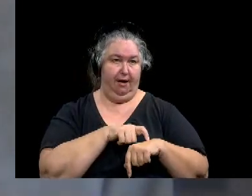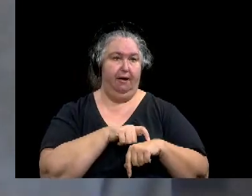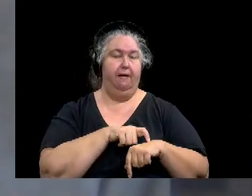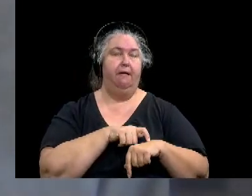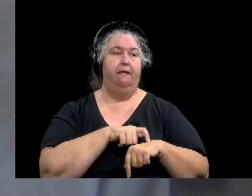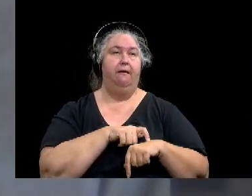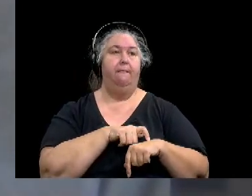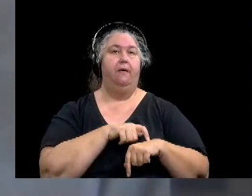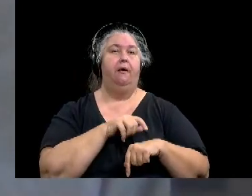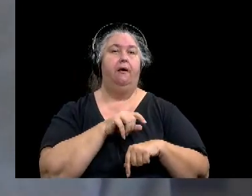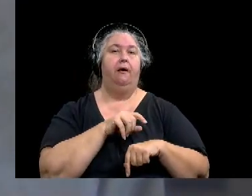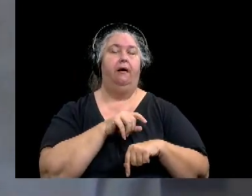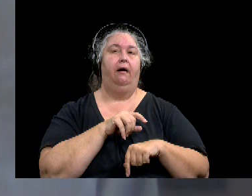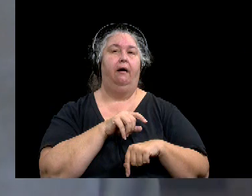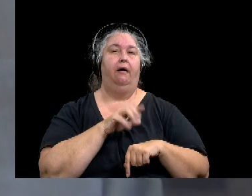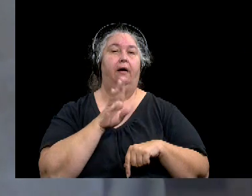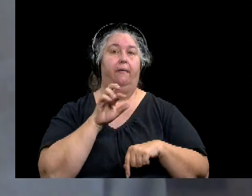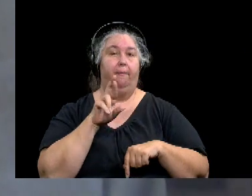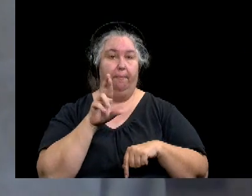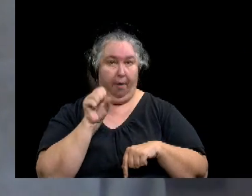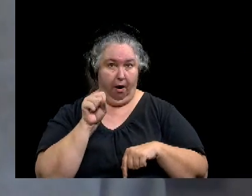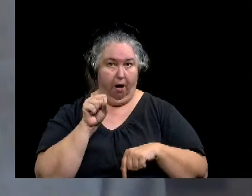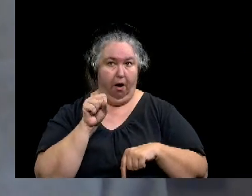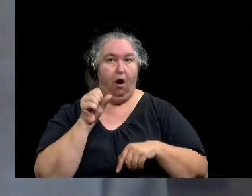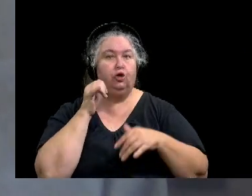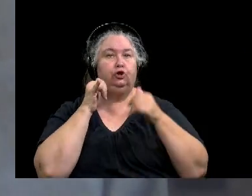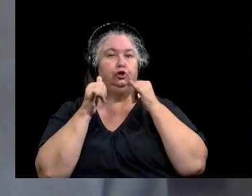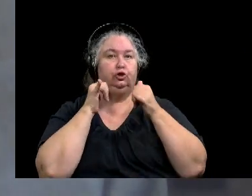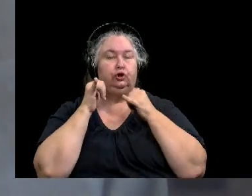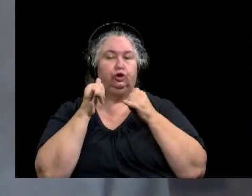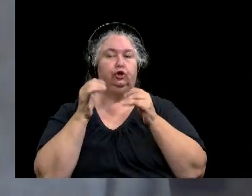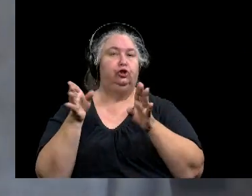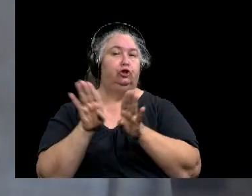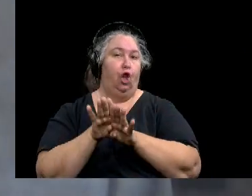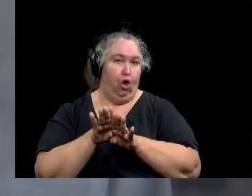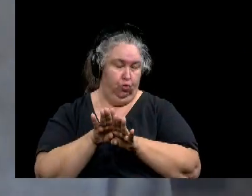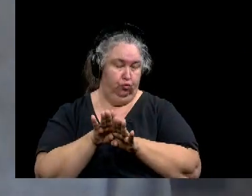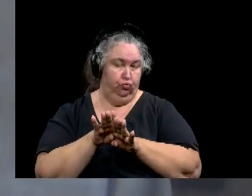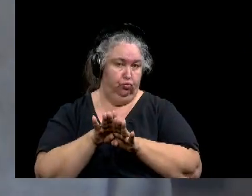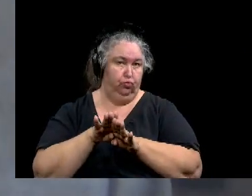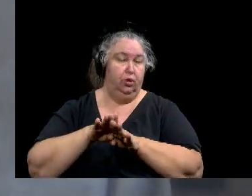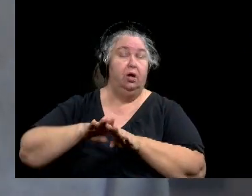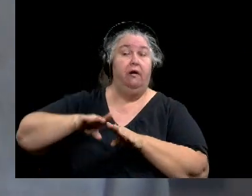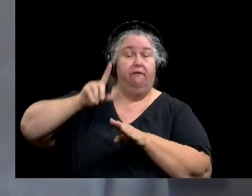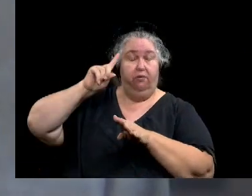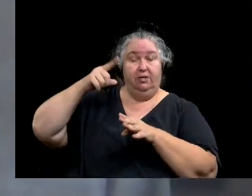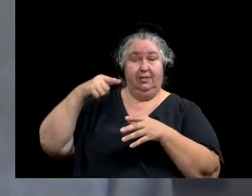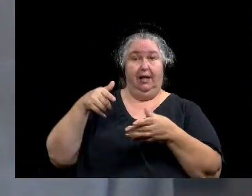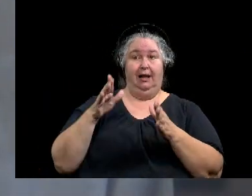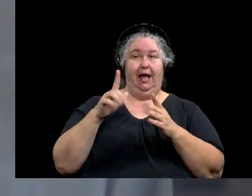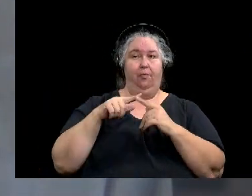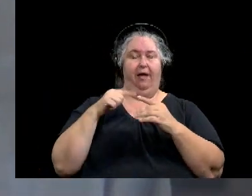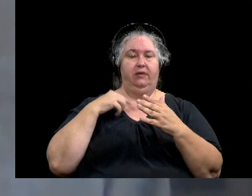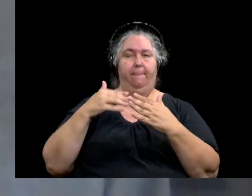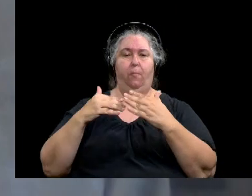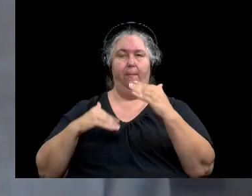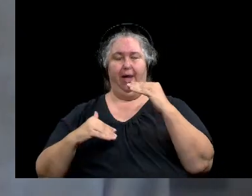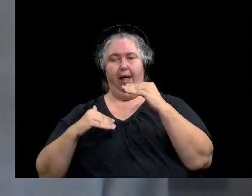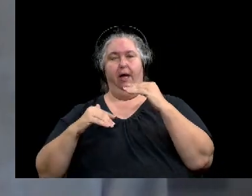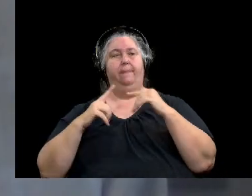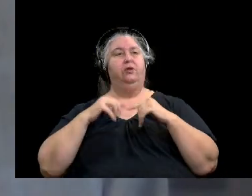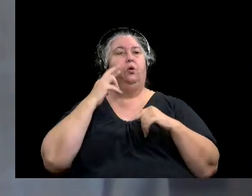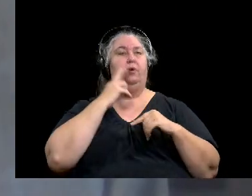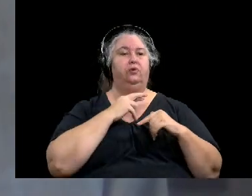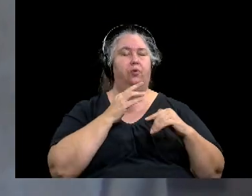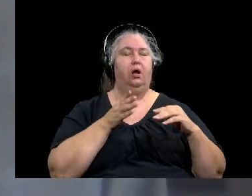the bars would be closed. The order to allow bars to open would be pulled back. Restaurants would